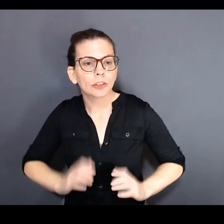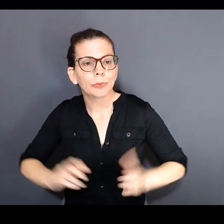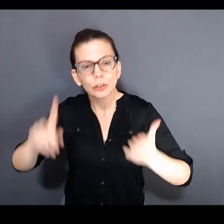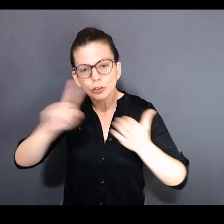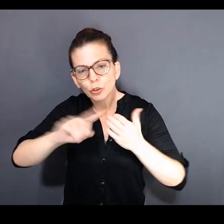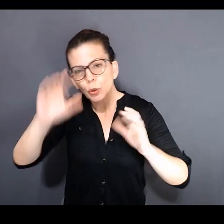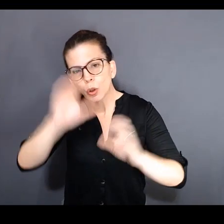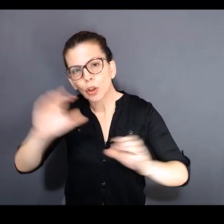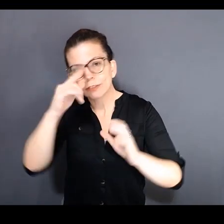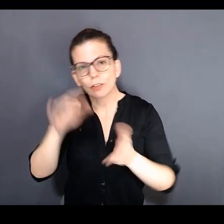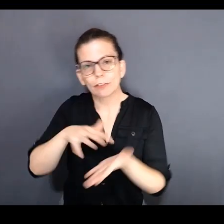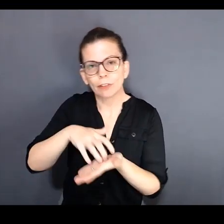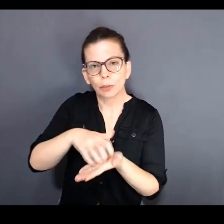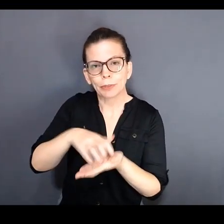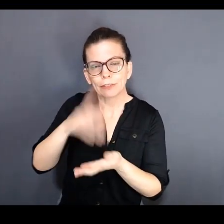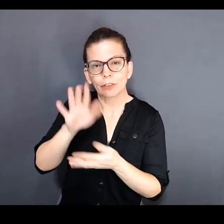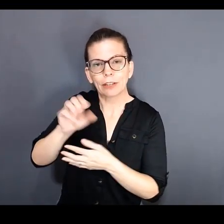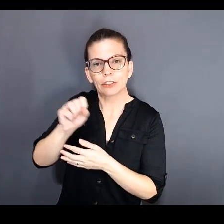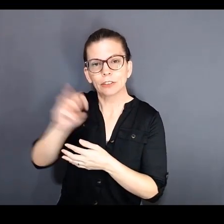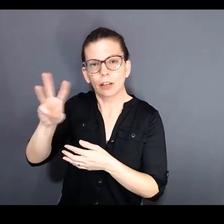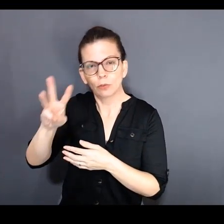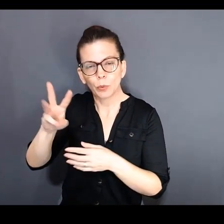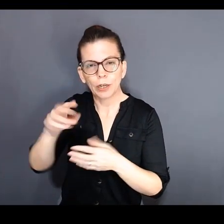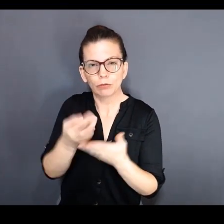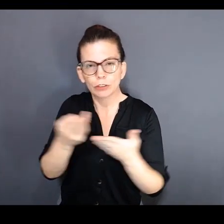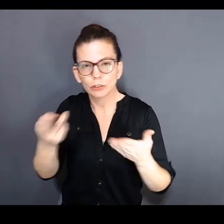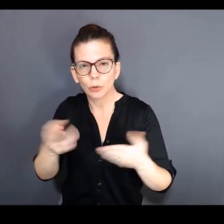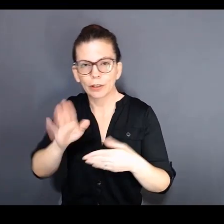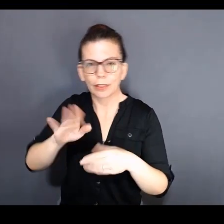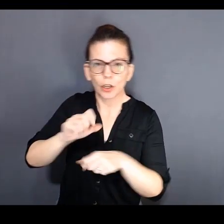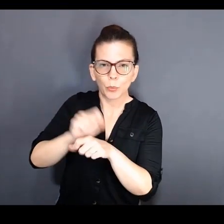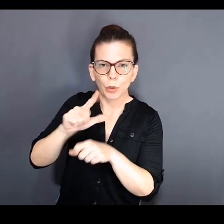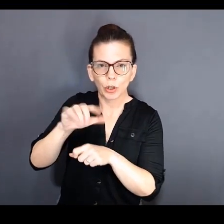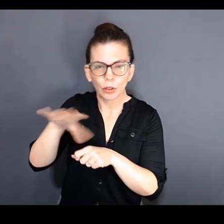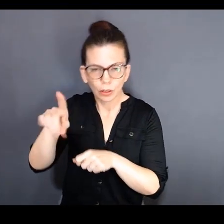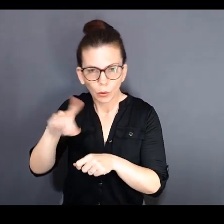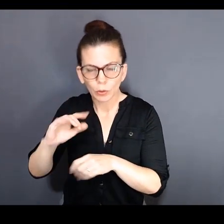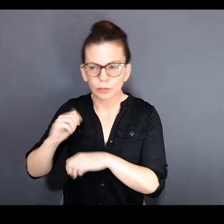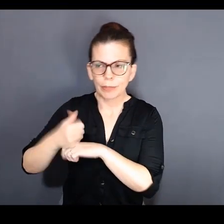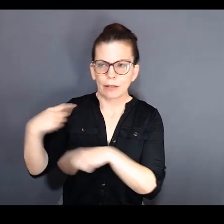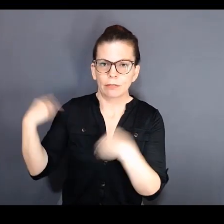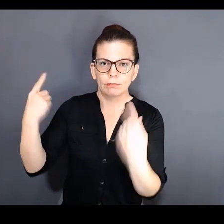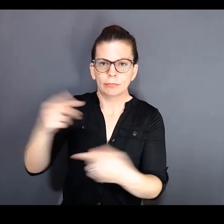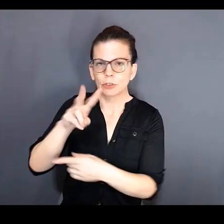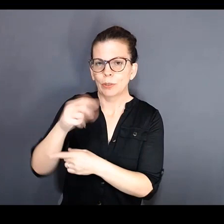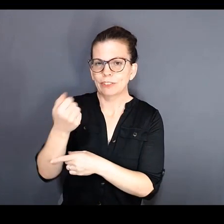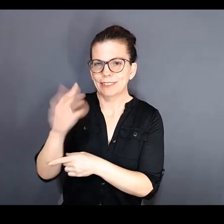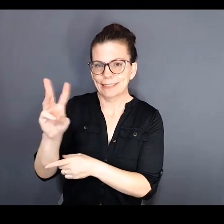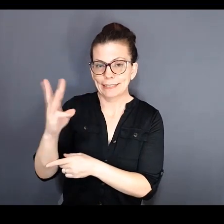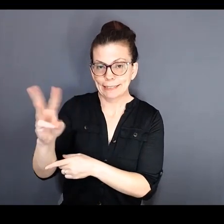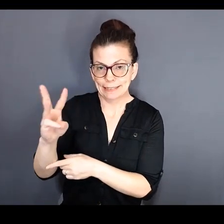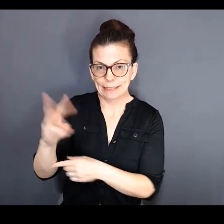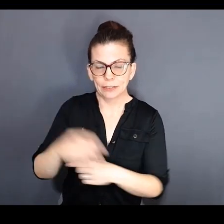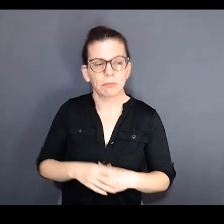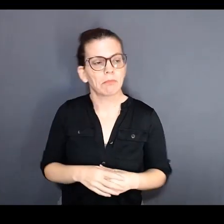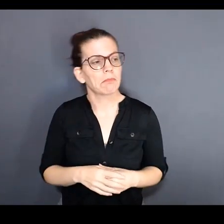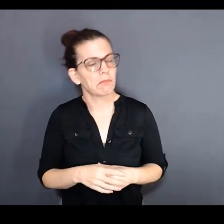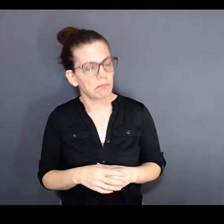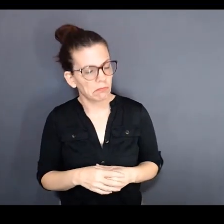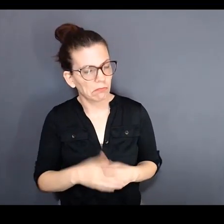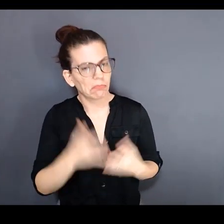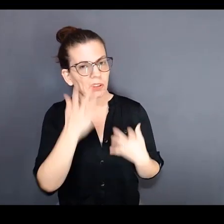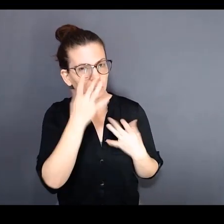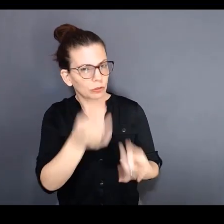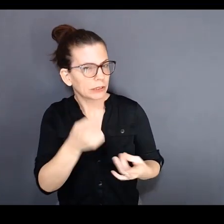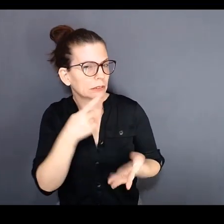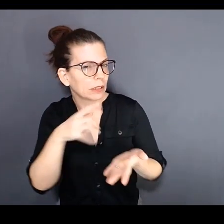look for vulnerabilities in their software resources and workloads. It's been in market since 2016. Interesting.